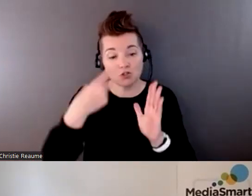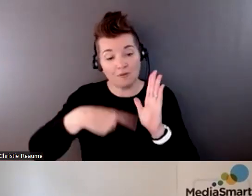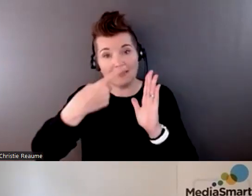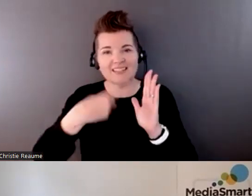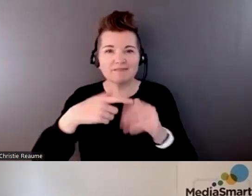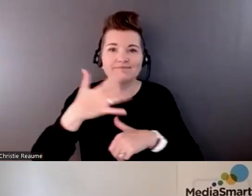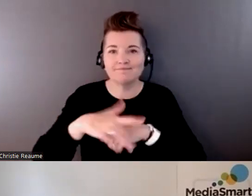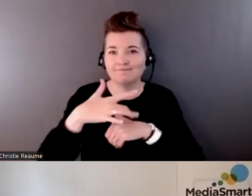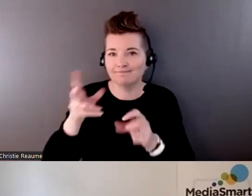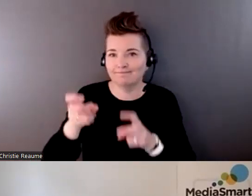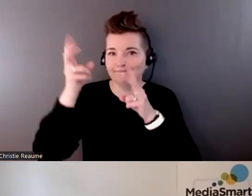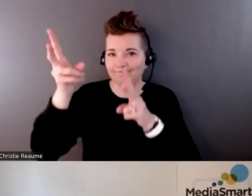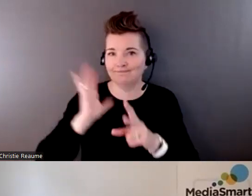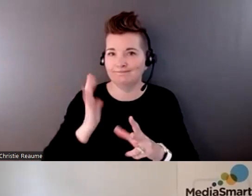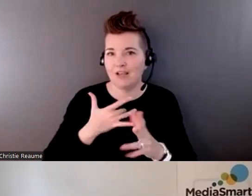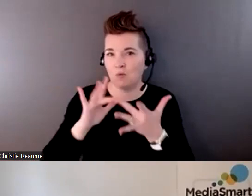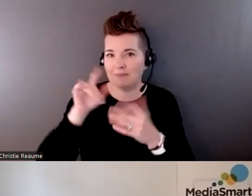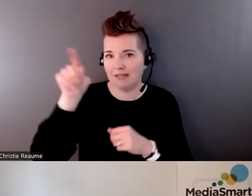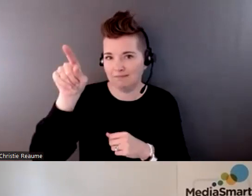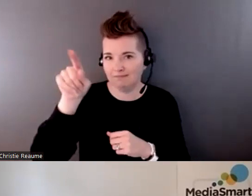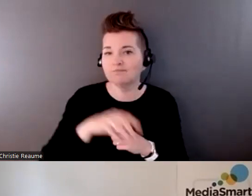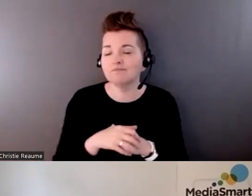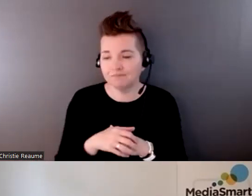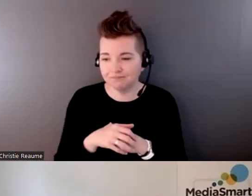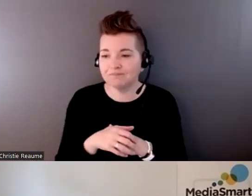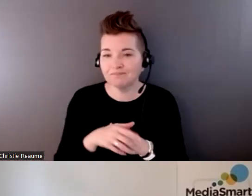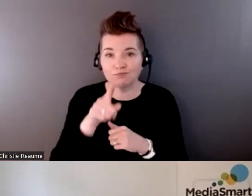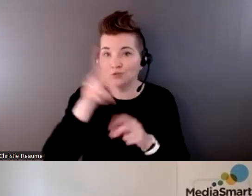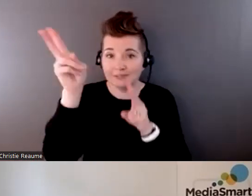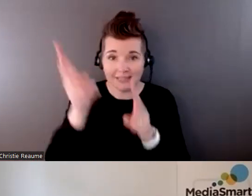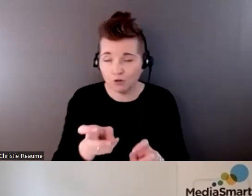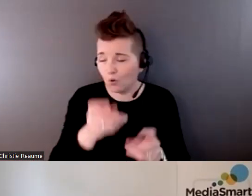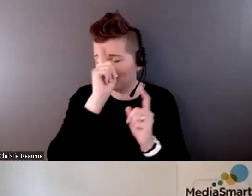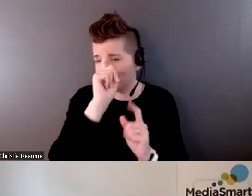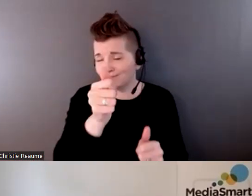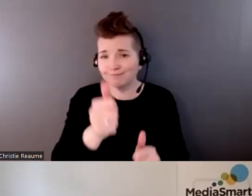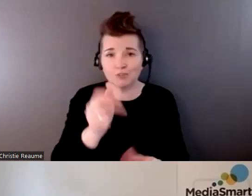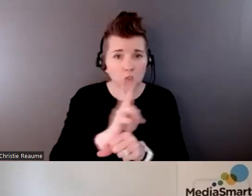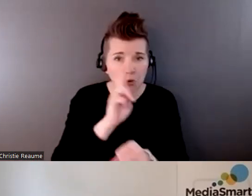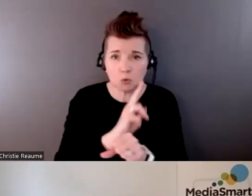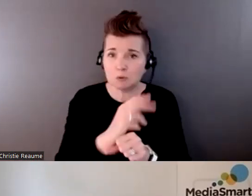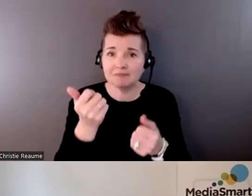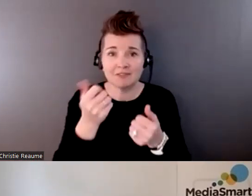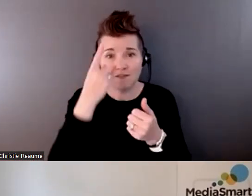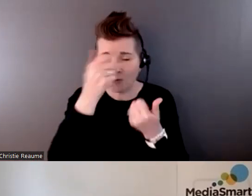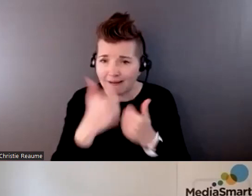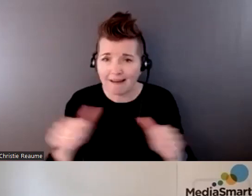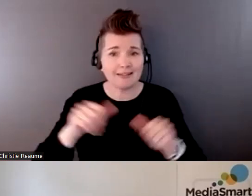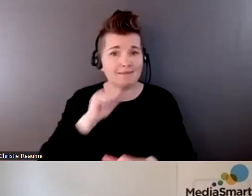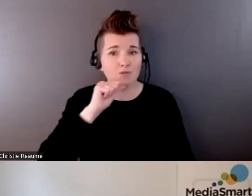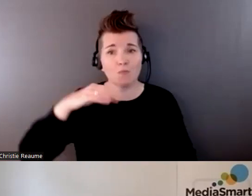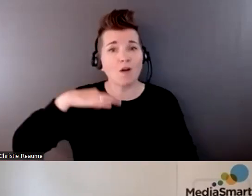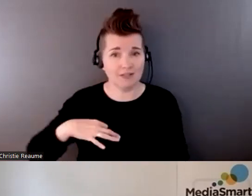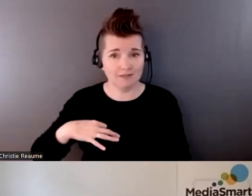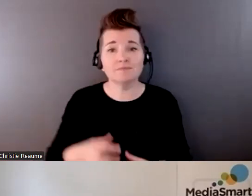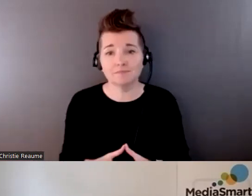there on our website so please feel free to download it and use it and like I said it's really meant for any non-profit that is